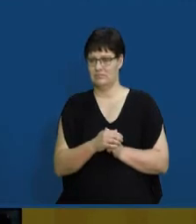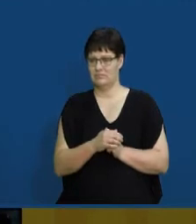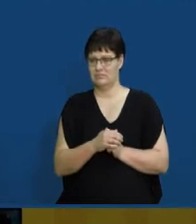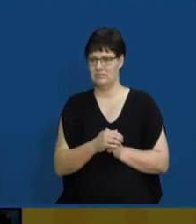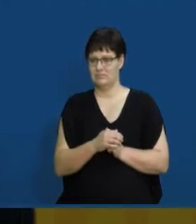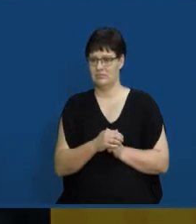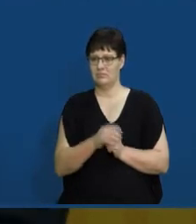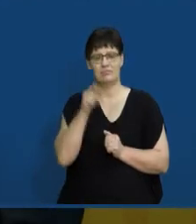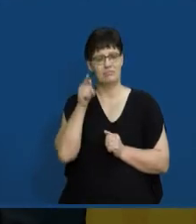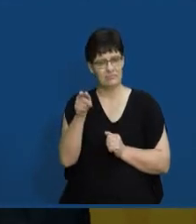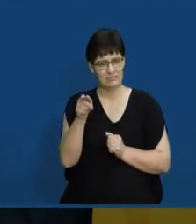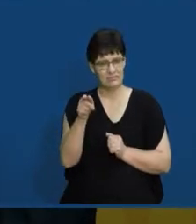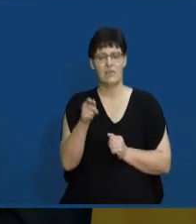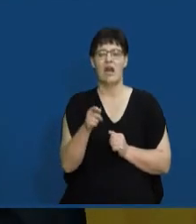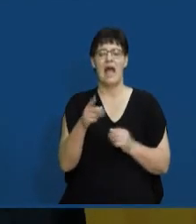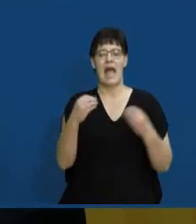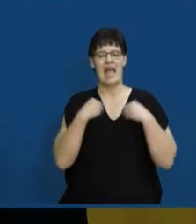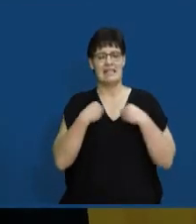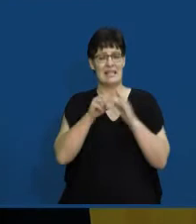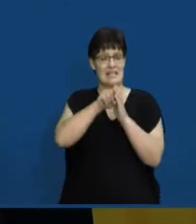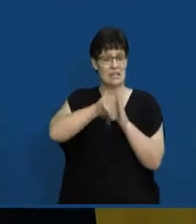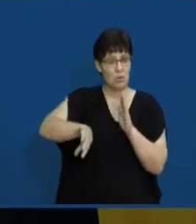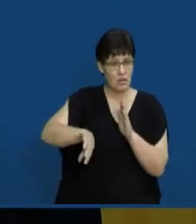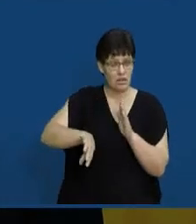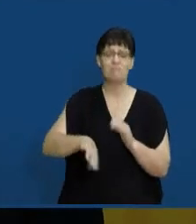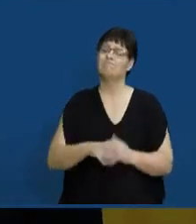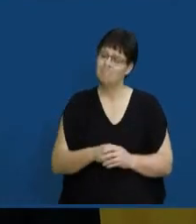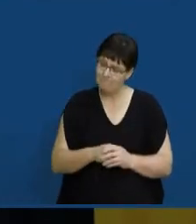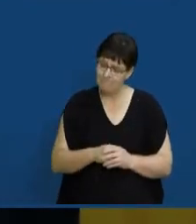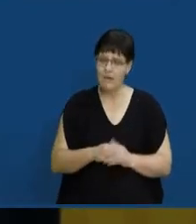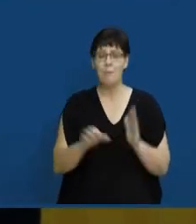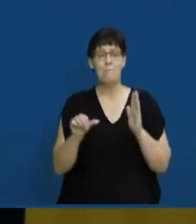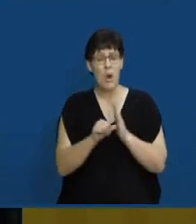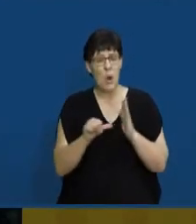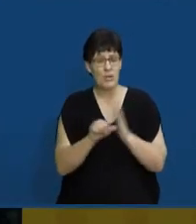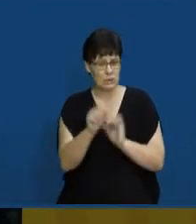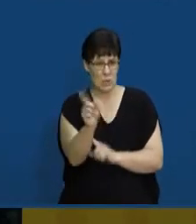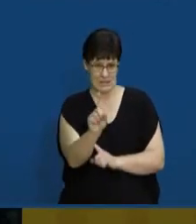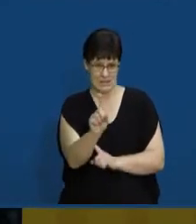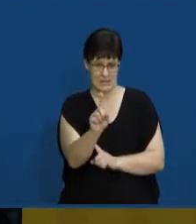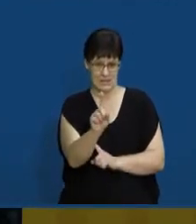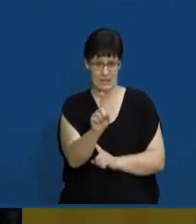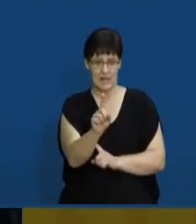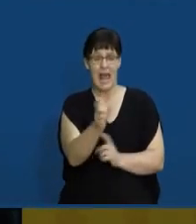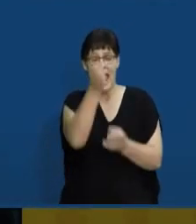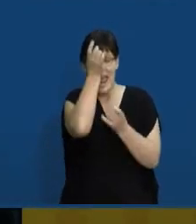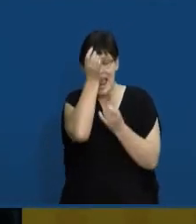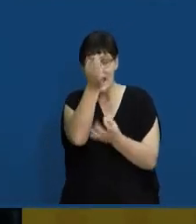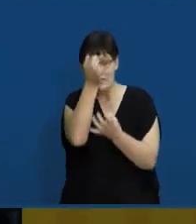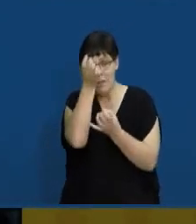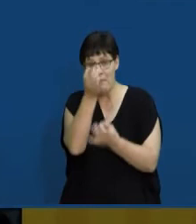Okay, when dealing with asset disposal, it is important that you put in all the